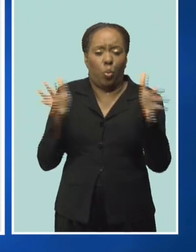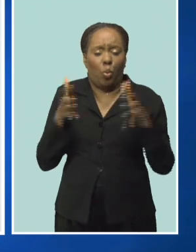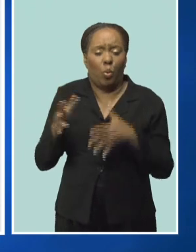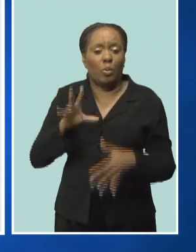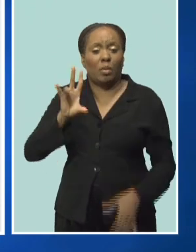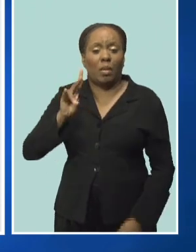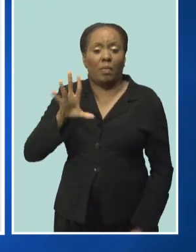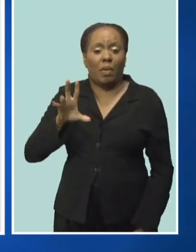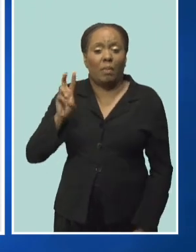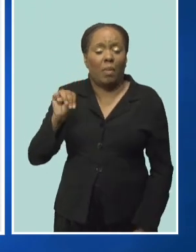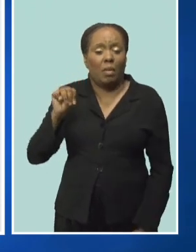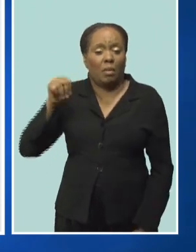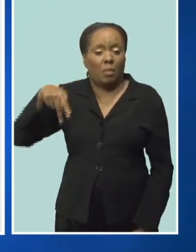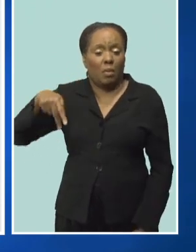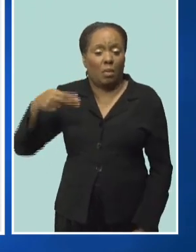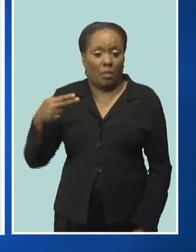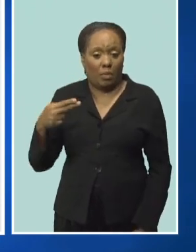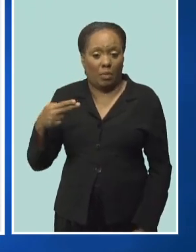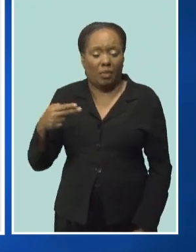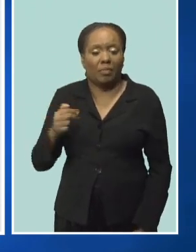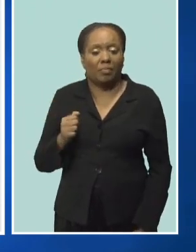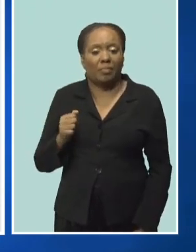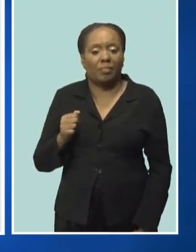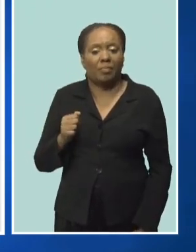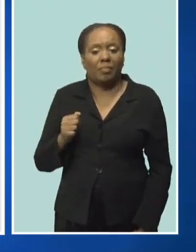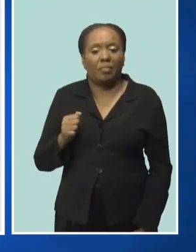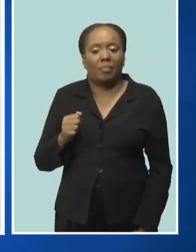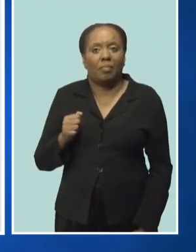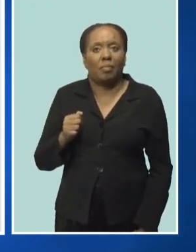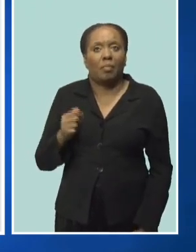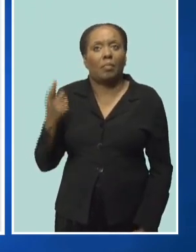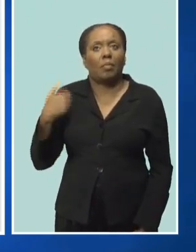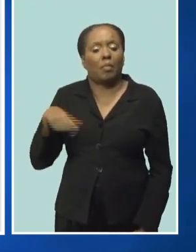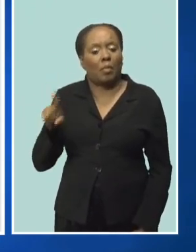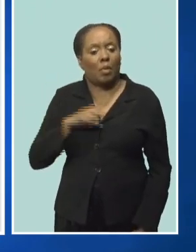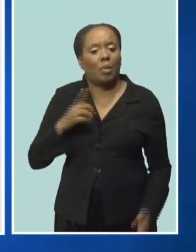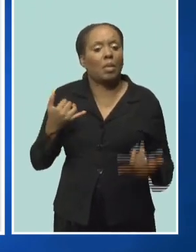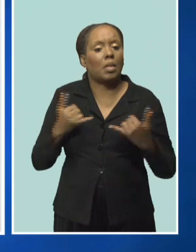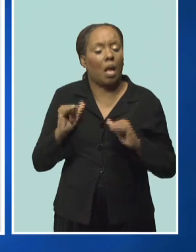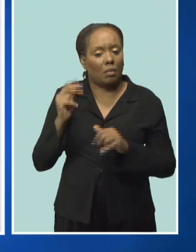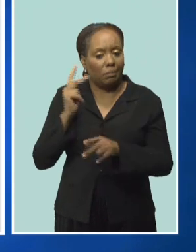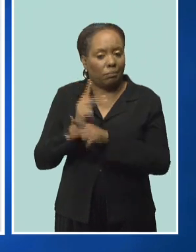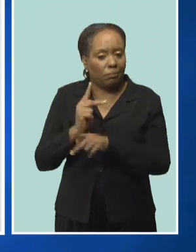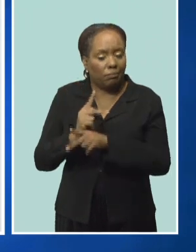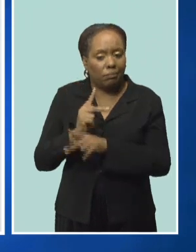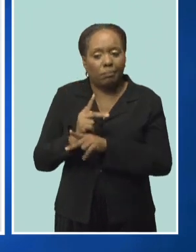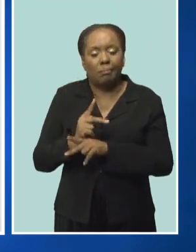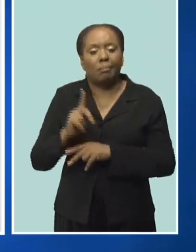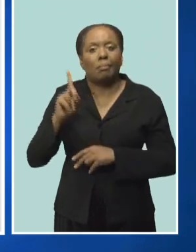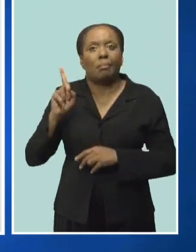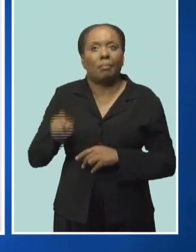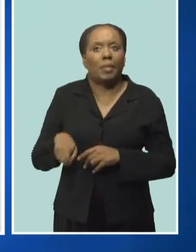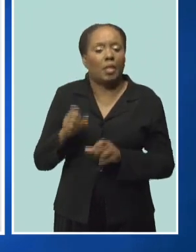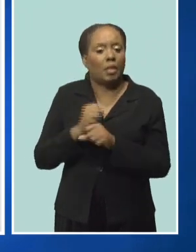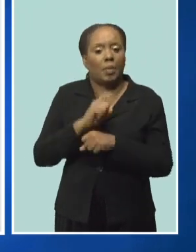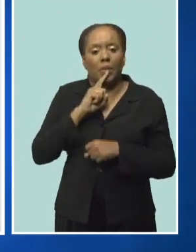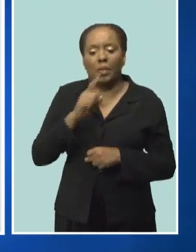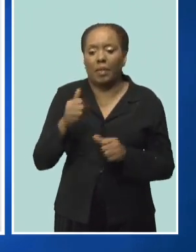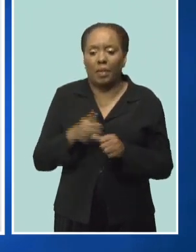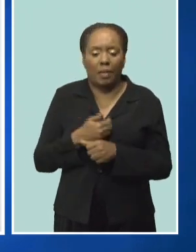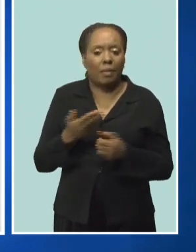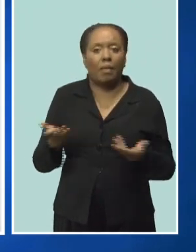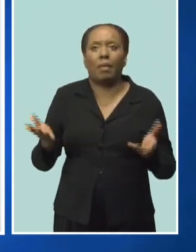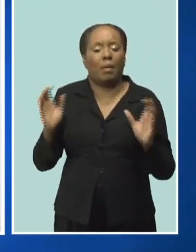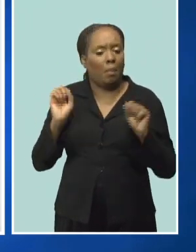hour, and therefore, as I said to you last night, we remain absolutely vigilant and need to take every precaution that